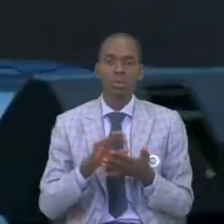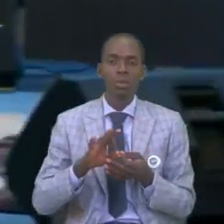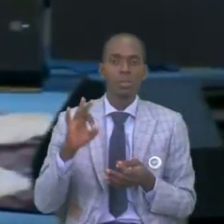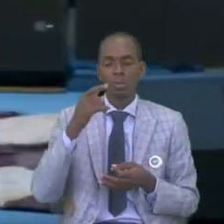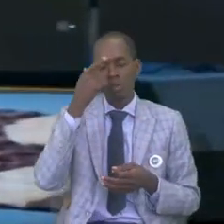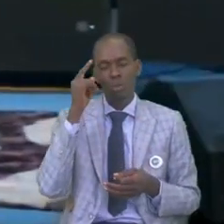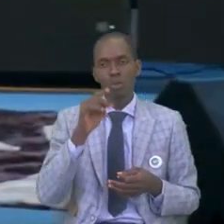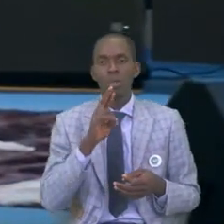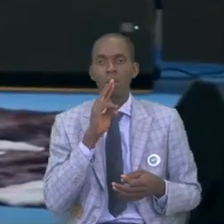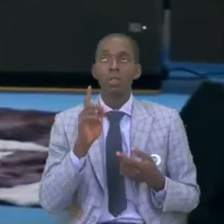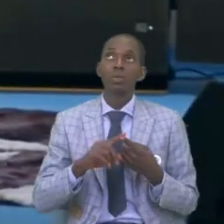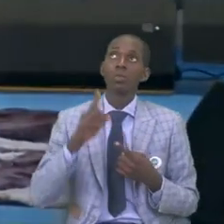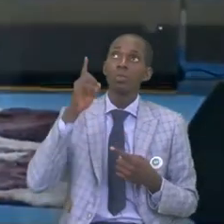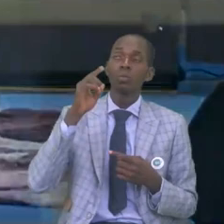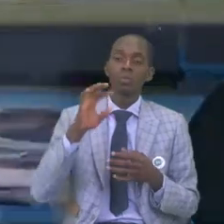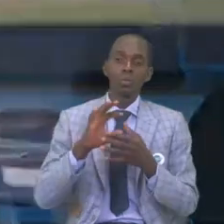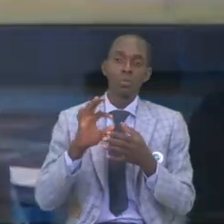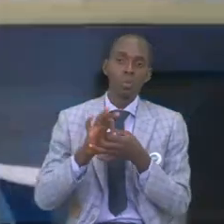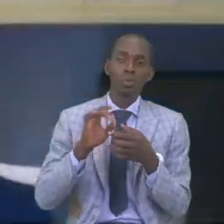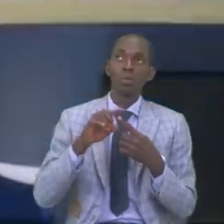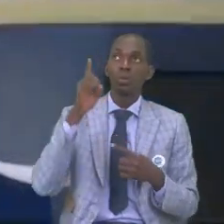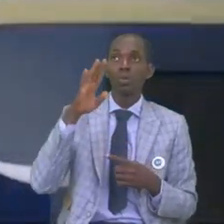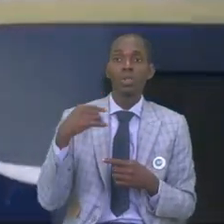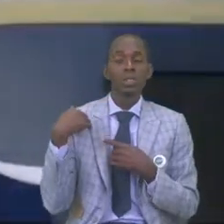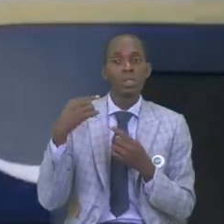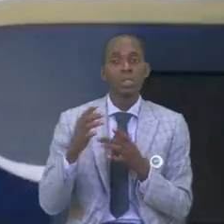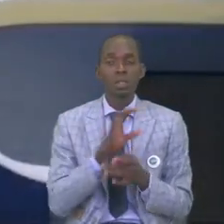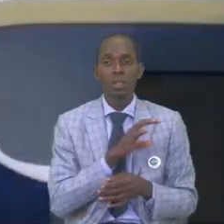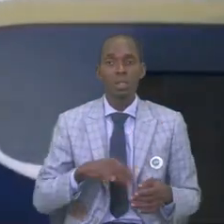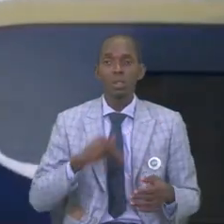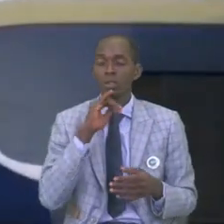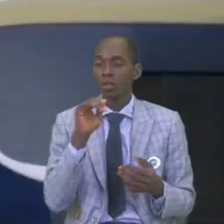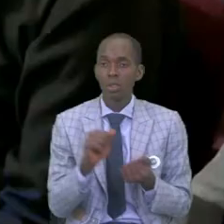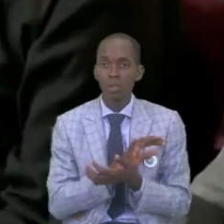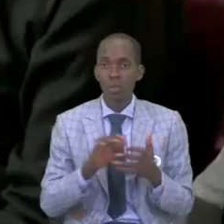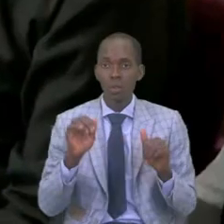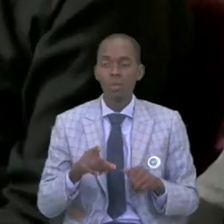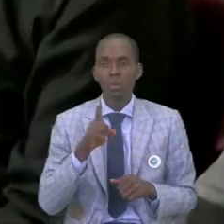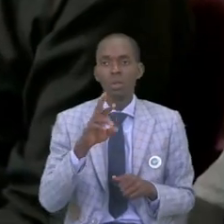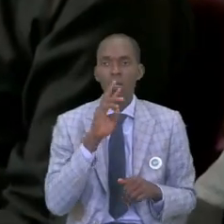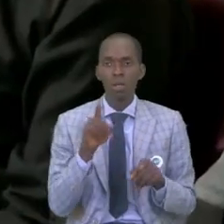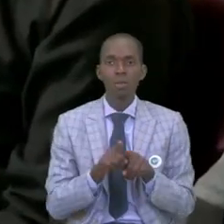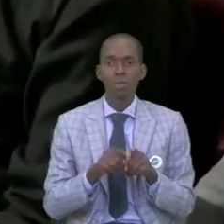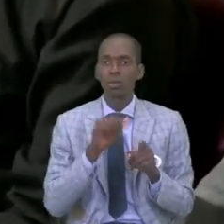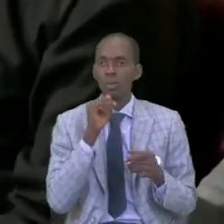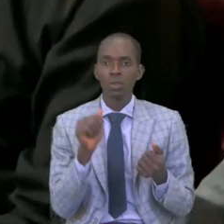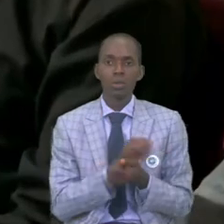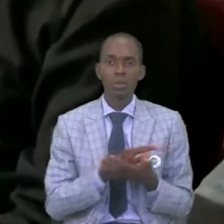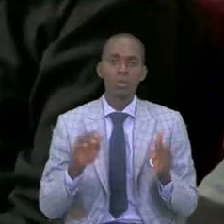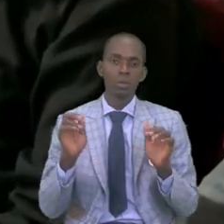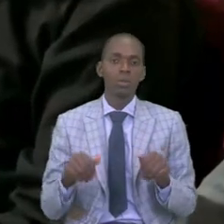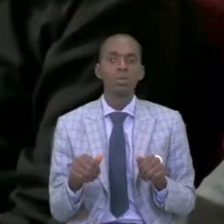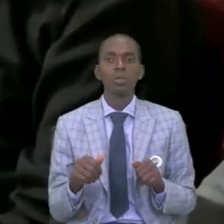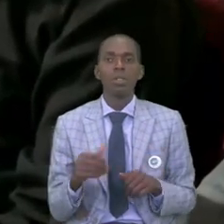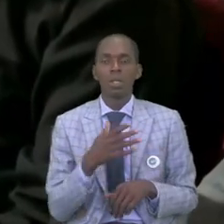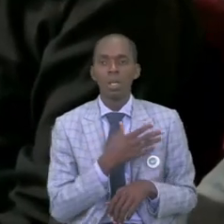he is not destructible. You are not destructible. And your blood